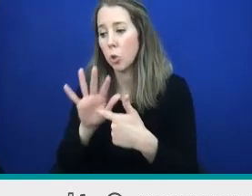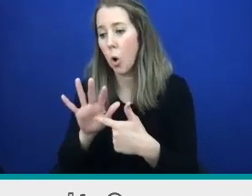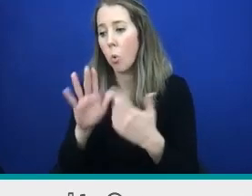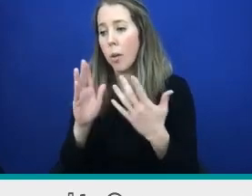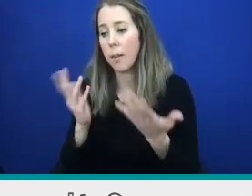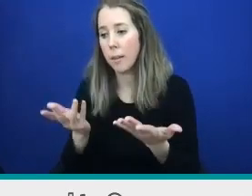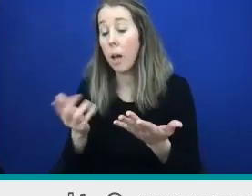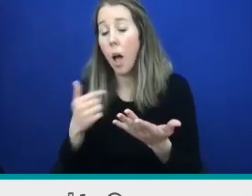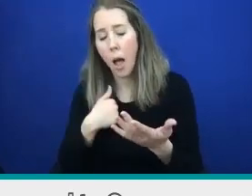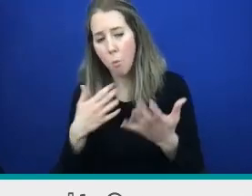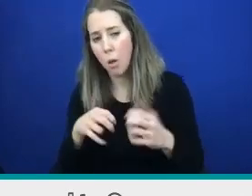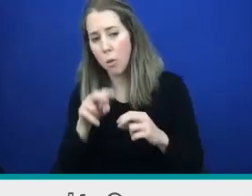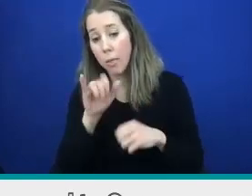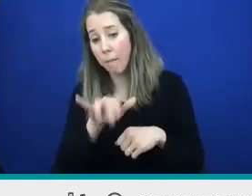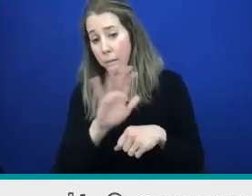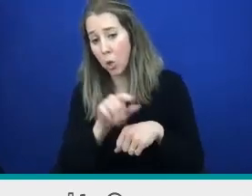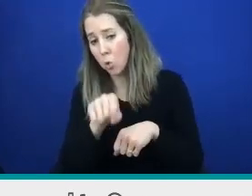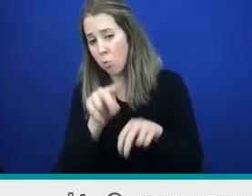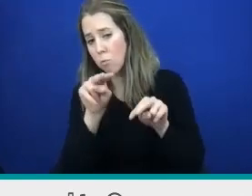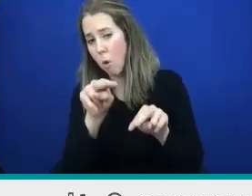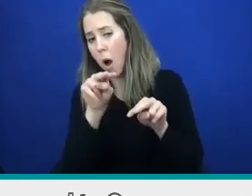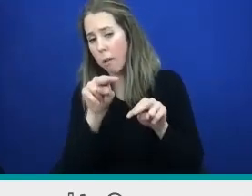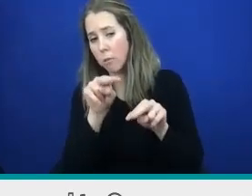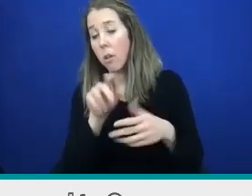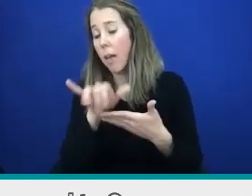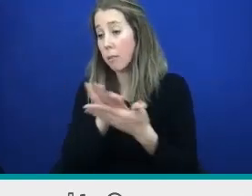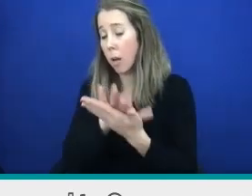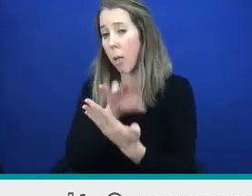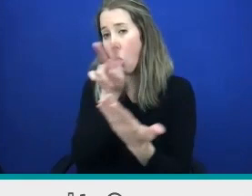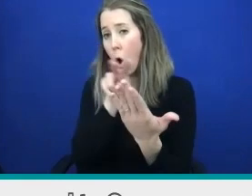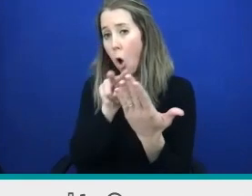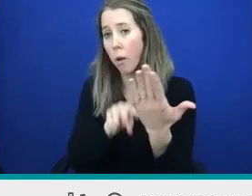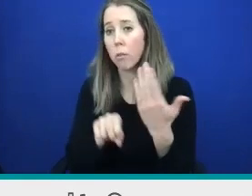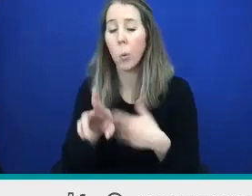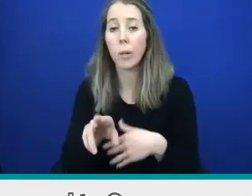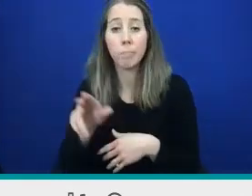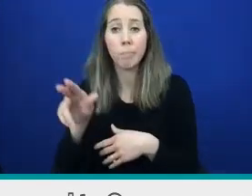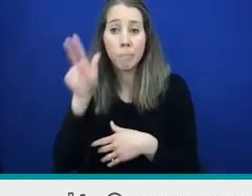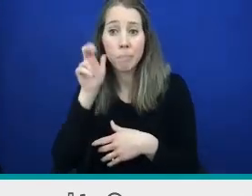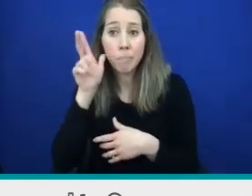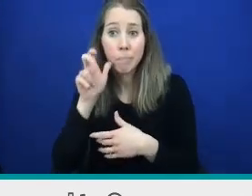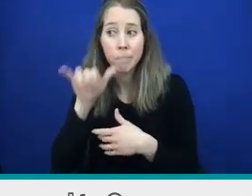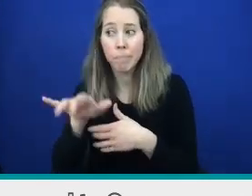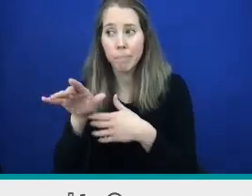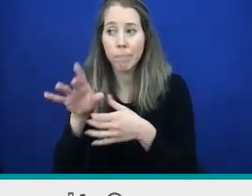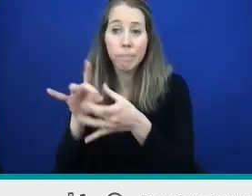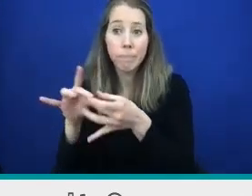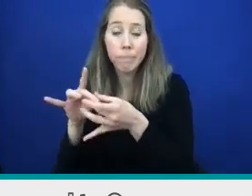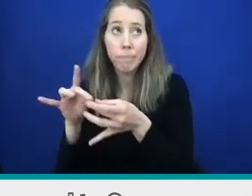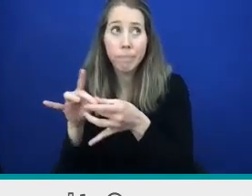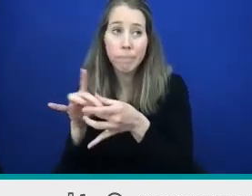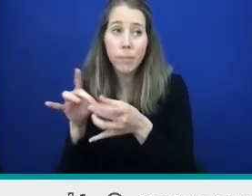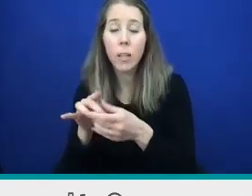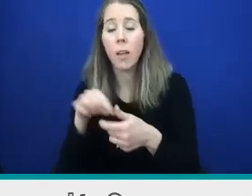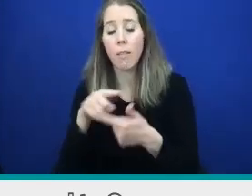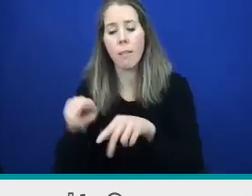hey, okay, I want you to watch this video, or I want you to look at this document, or listen to this, and I want you to analyze it. So tell